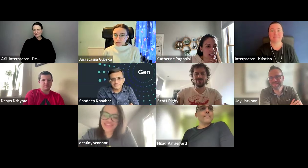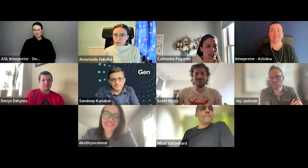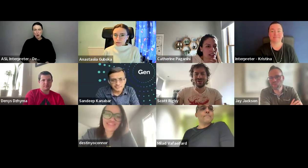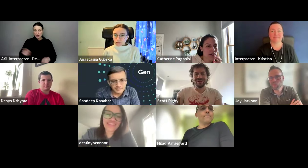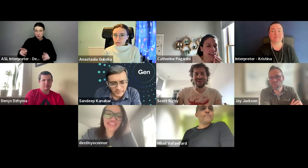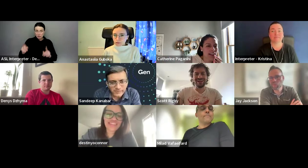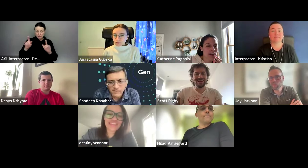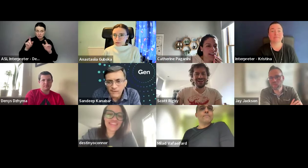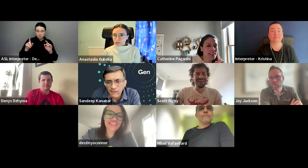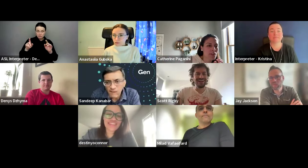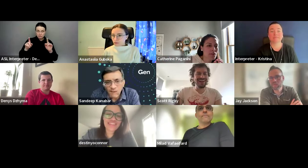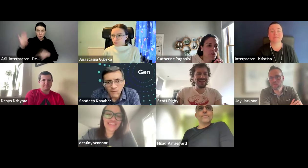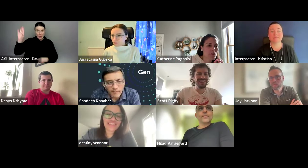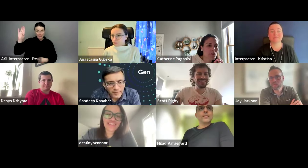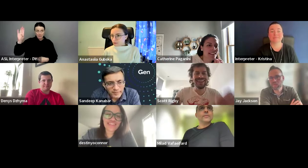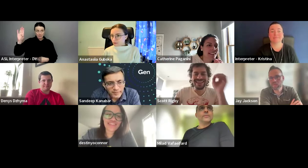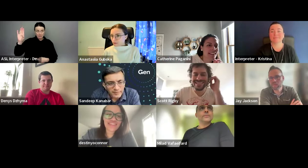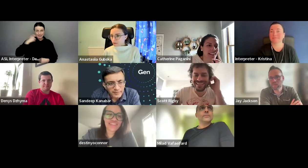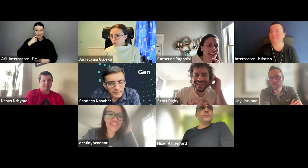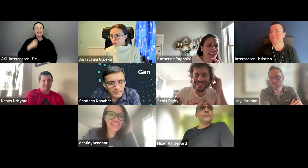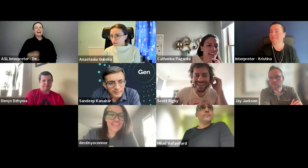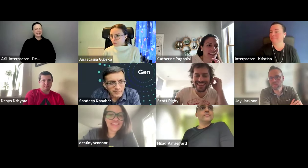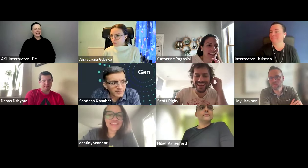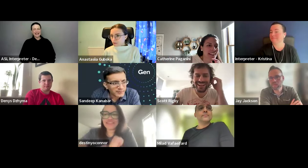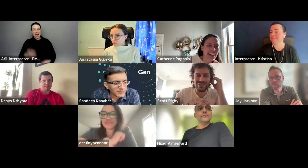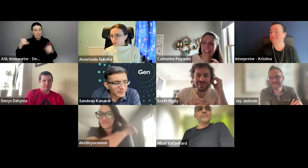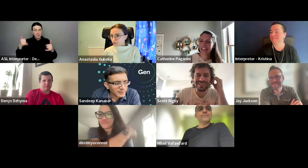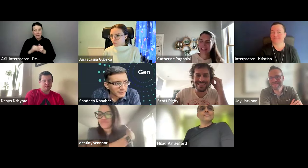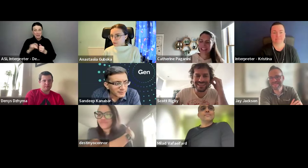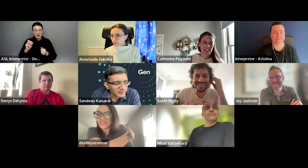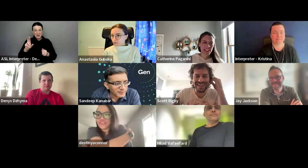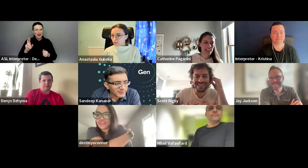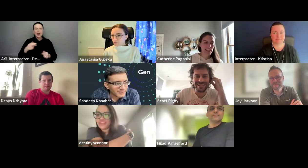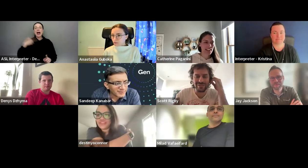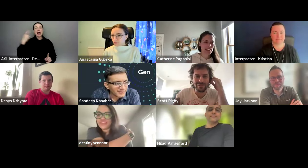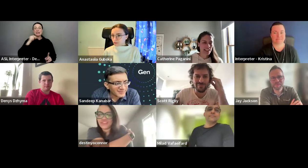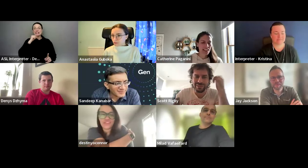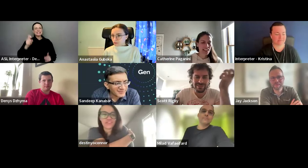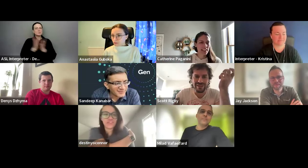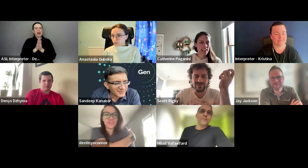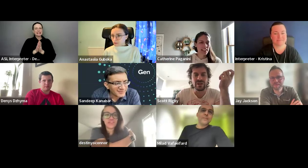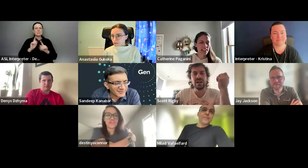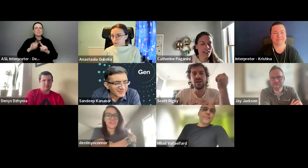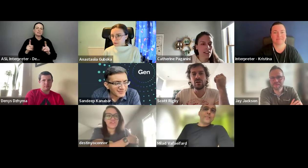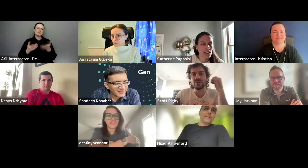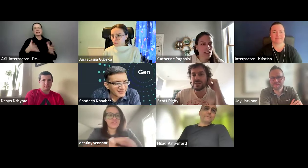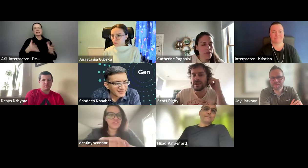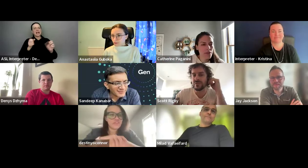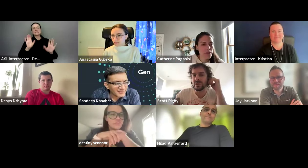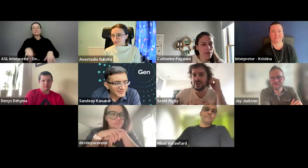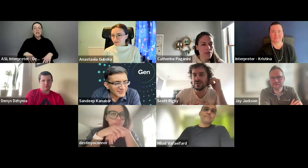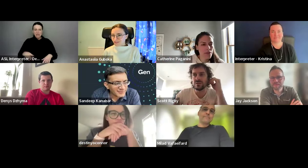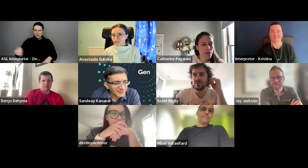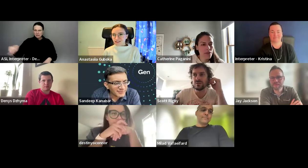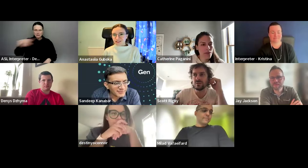just had your hand raised. Yes. I don't know if you were just thinking. I just realized I didn't need to ask out loud, but maybe it's faster.